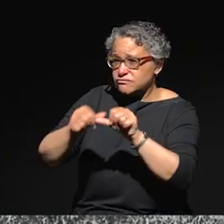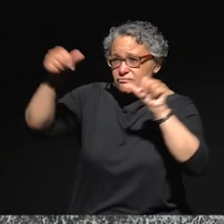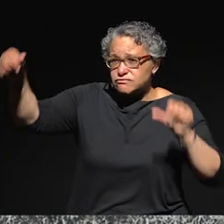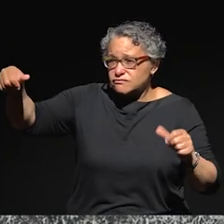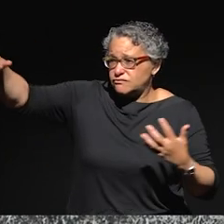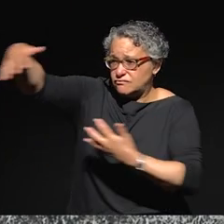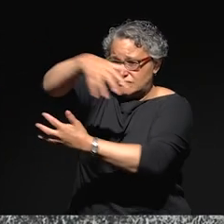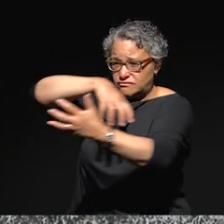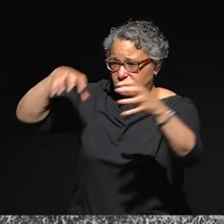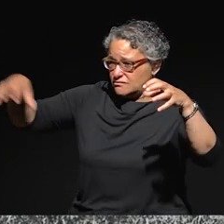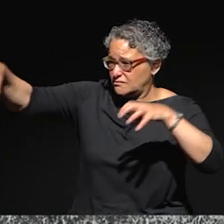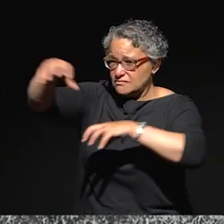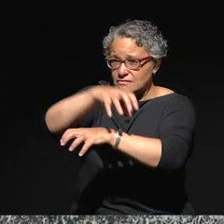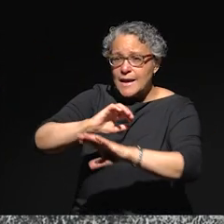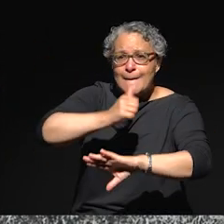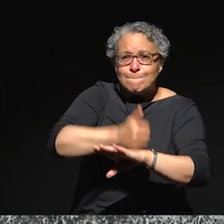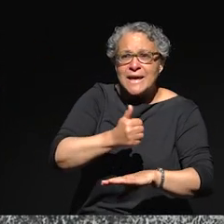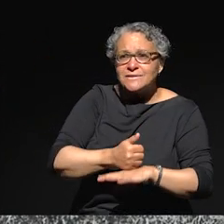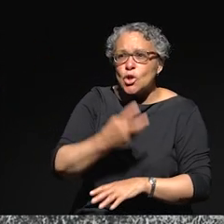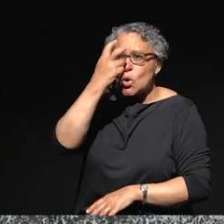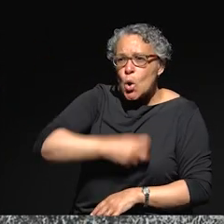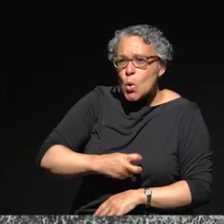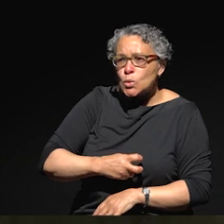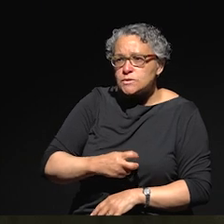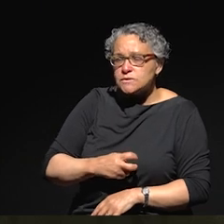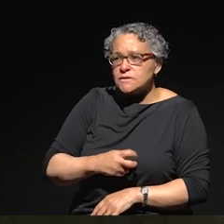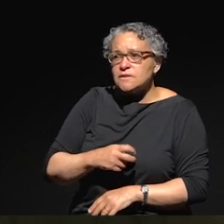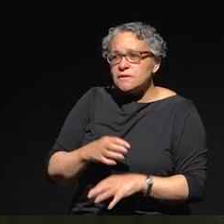complex, based on the villas of antiquity, the Roman villas of antiquity.